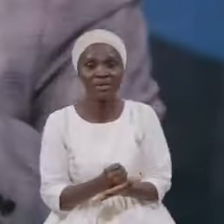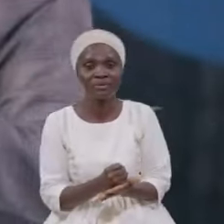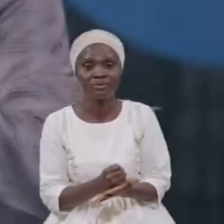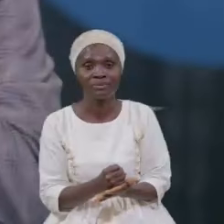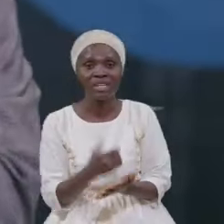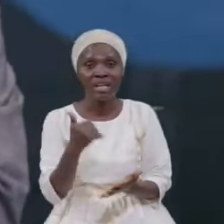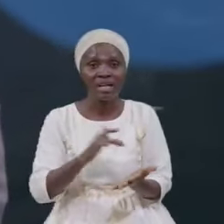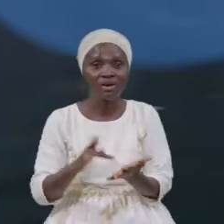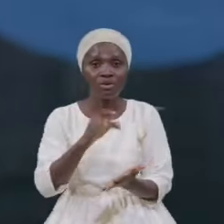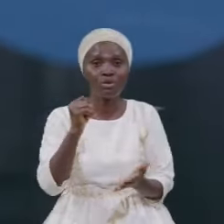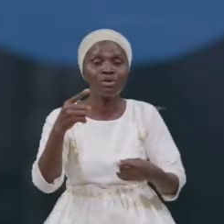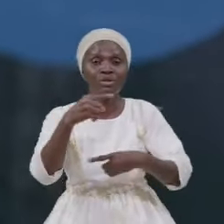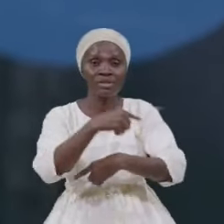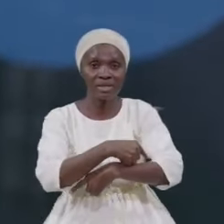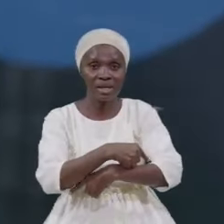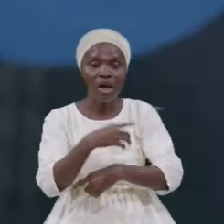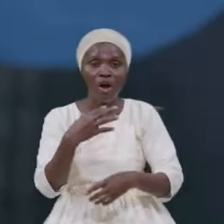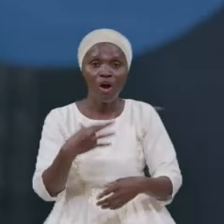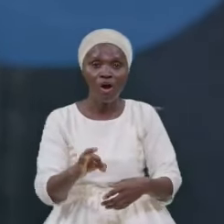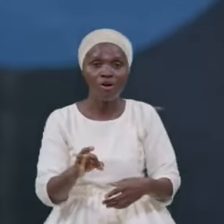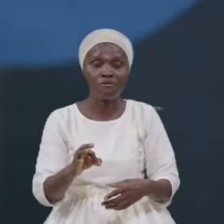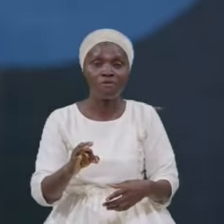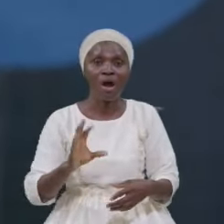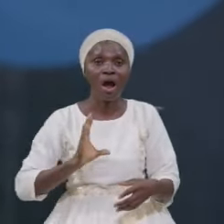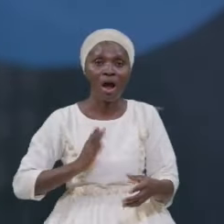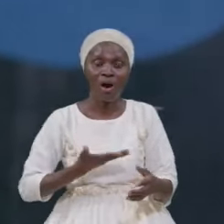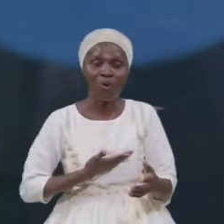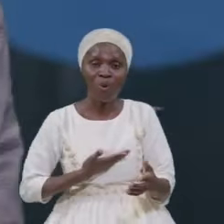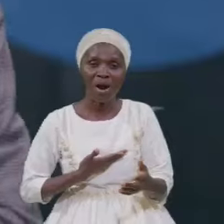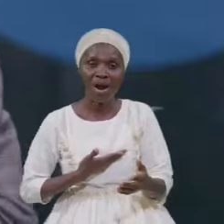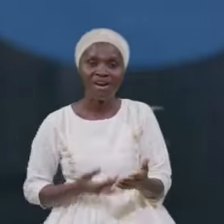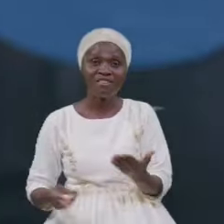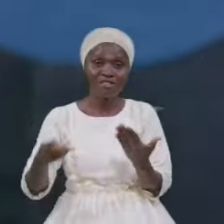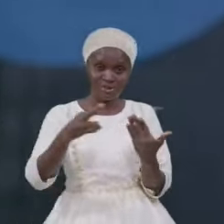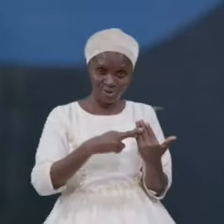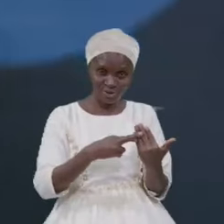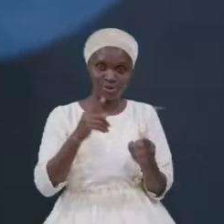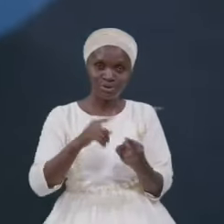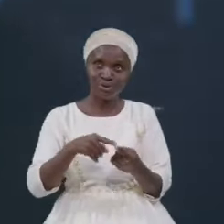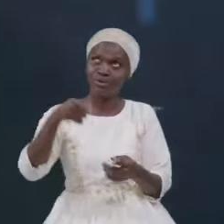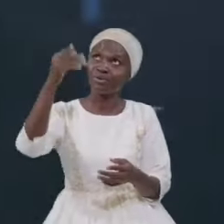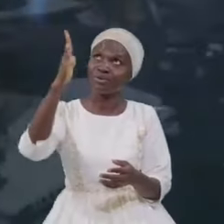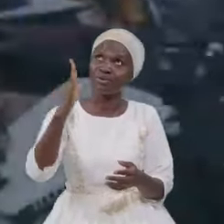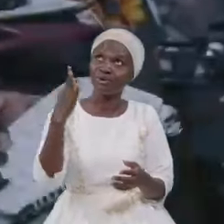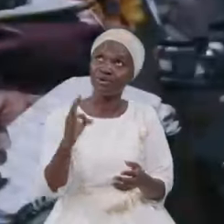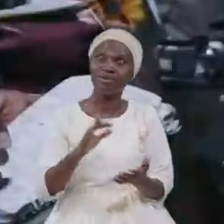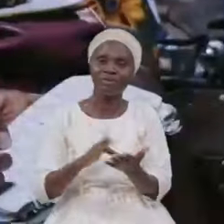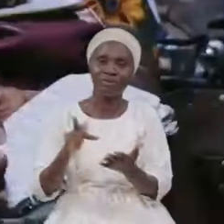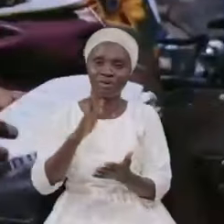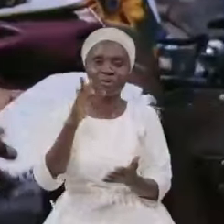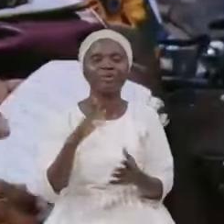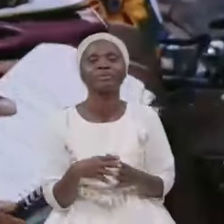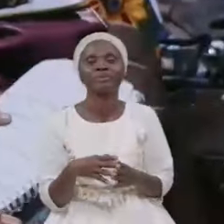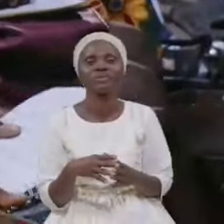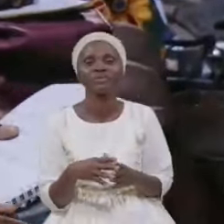our return to the God of glory. Your return.